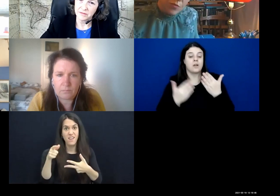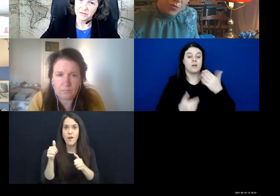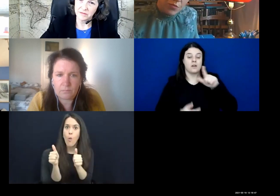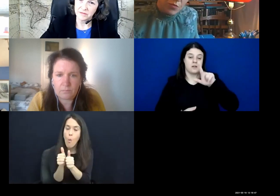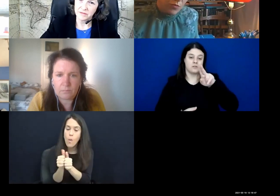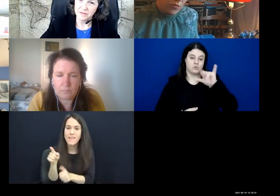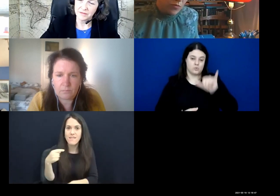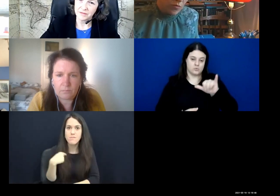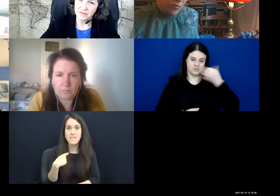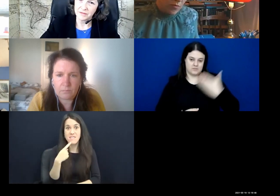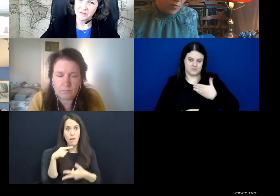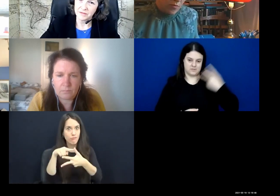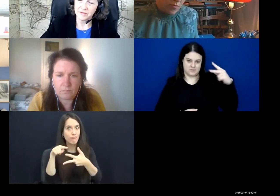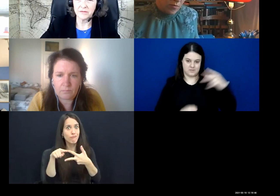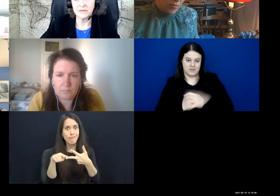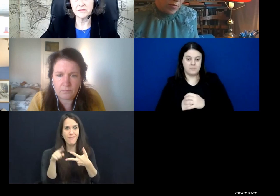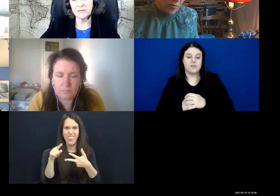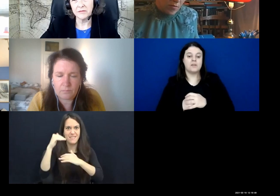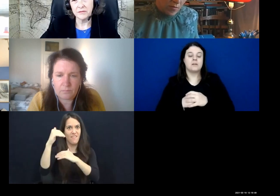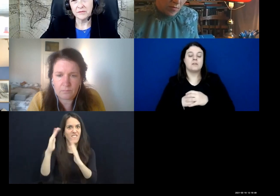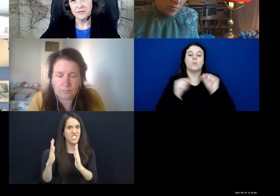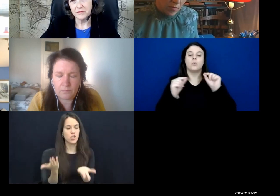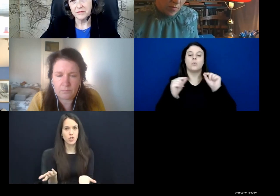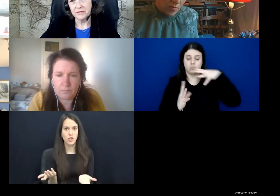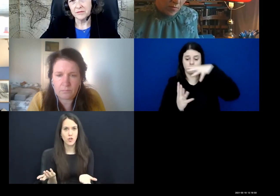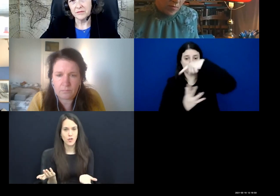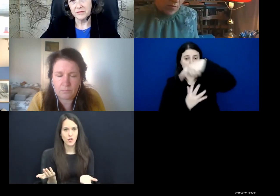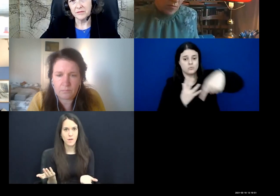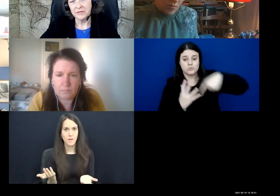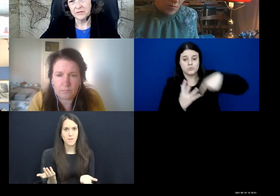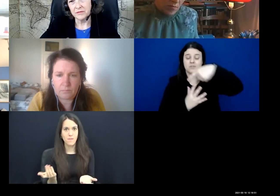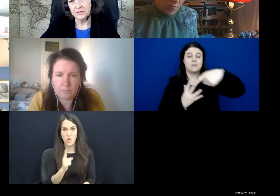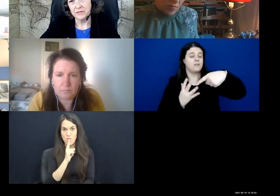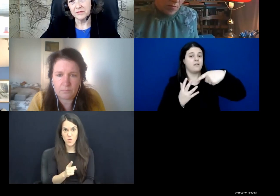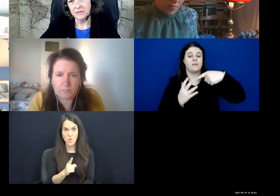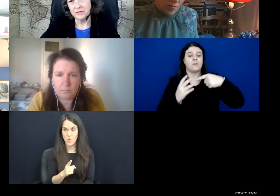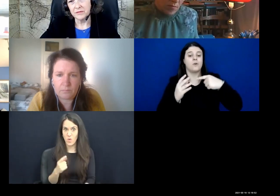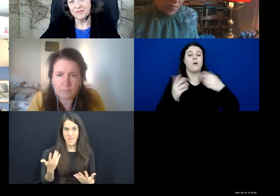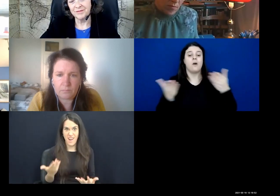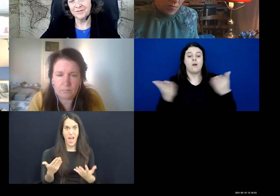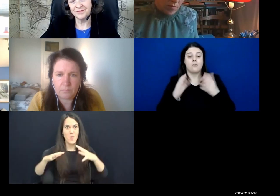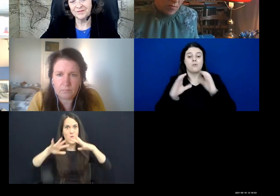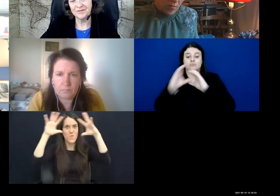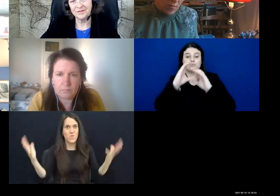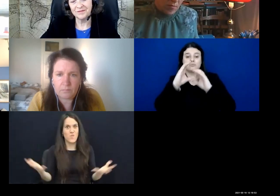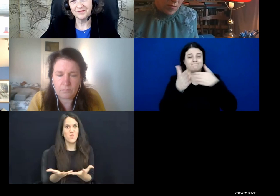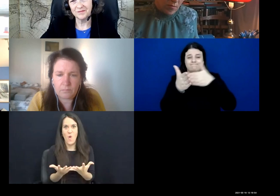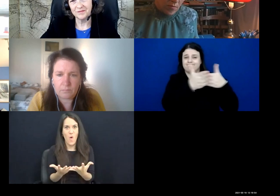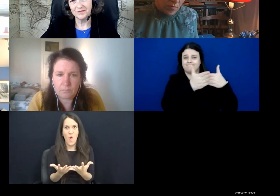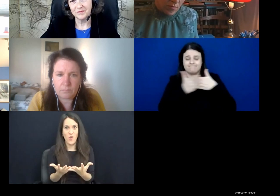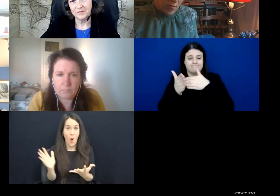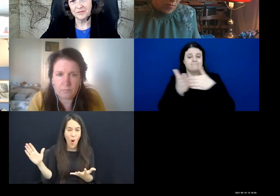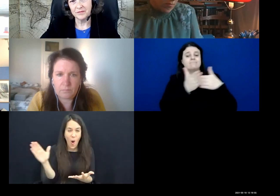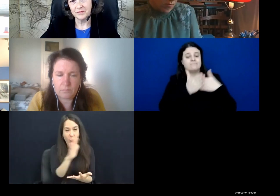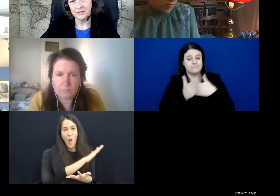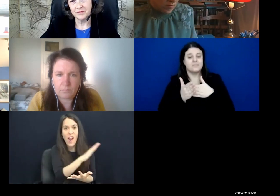just noting the fact that the entire world has been through a communication barrier recently. We all know what it's